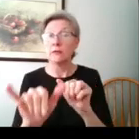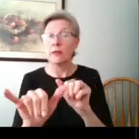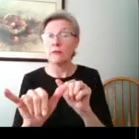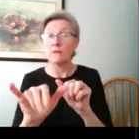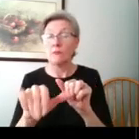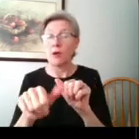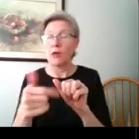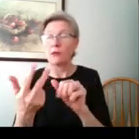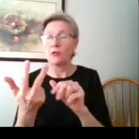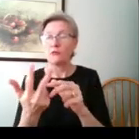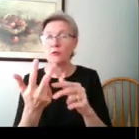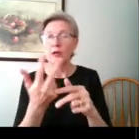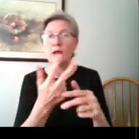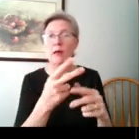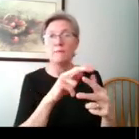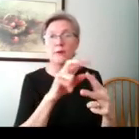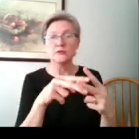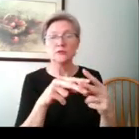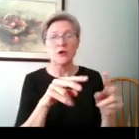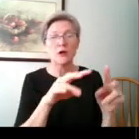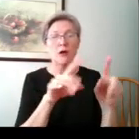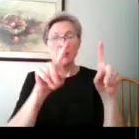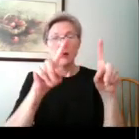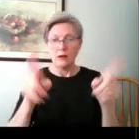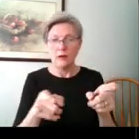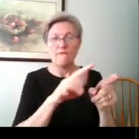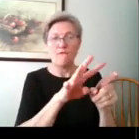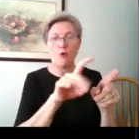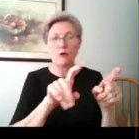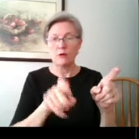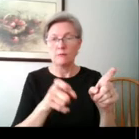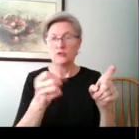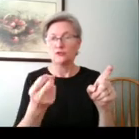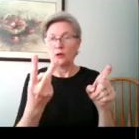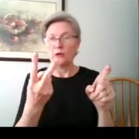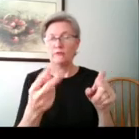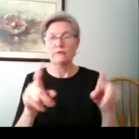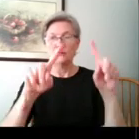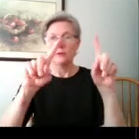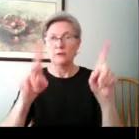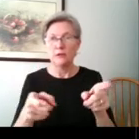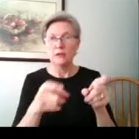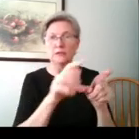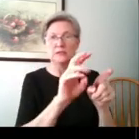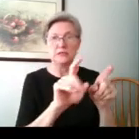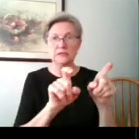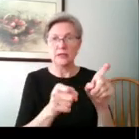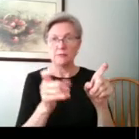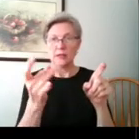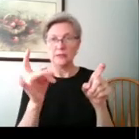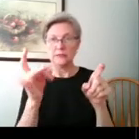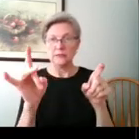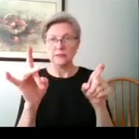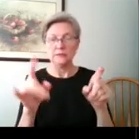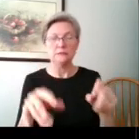other 3 pairs. So I have 4, 12, 6, 18, and 8,